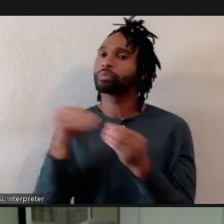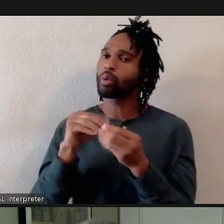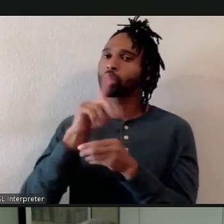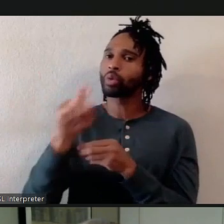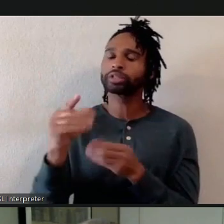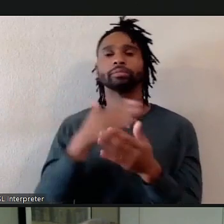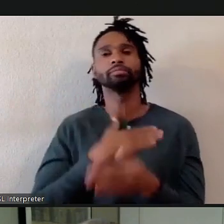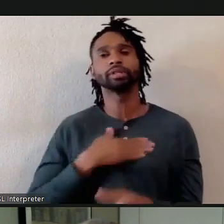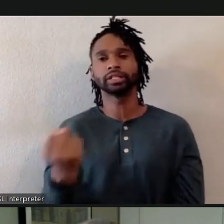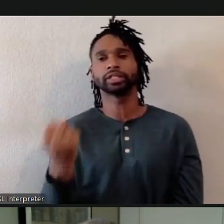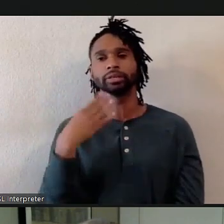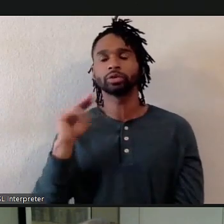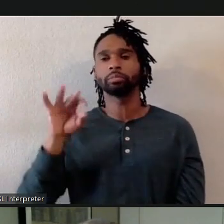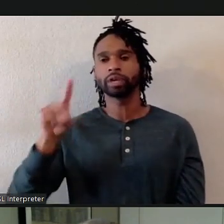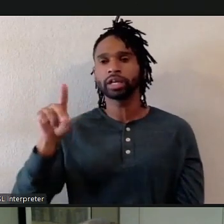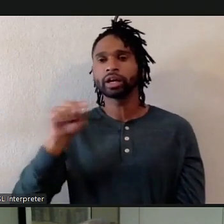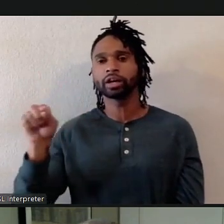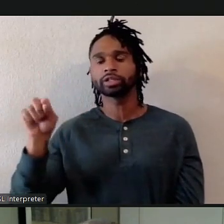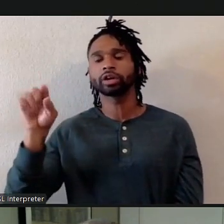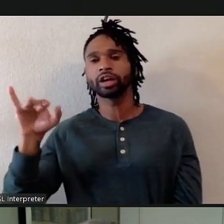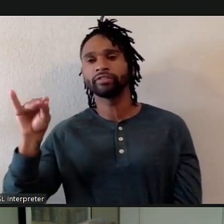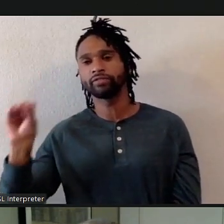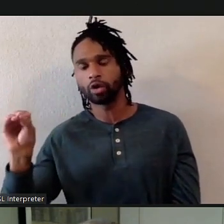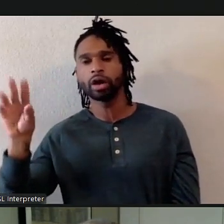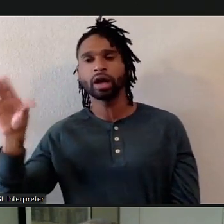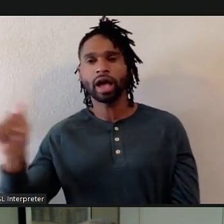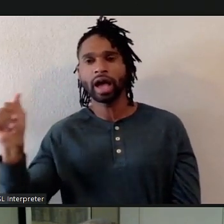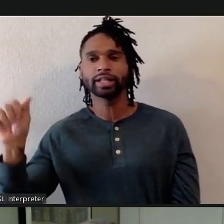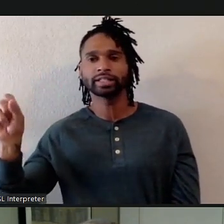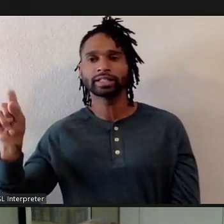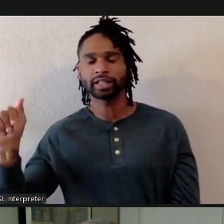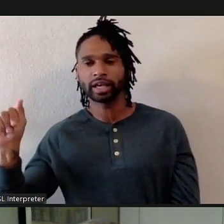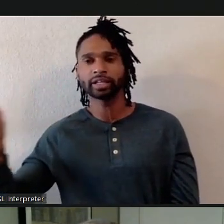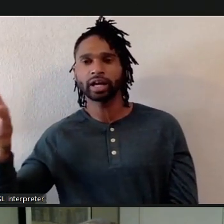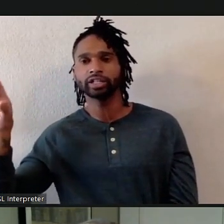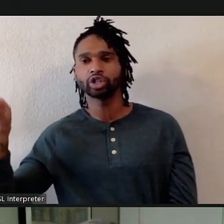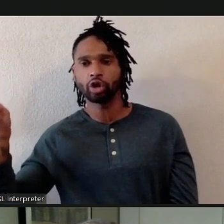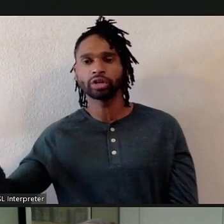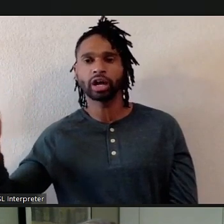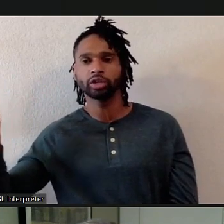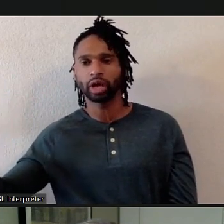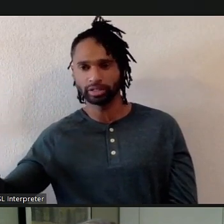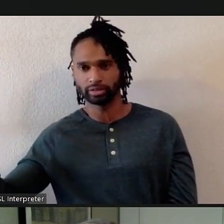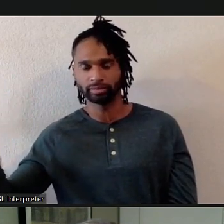send those to media_info@state.co.us.